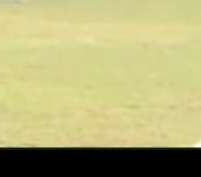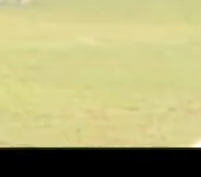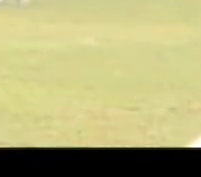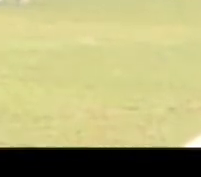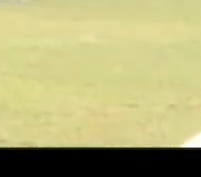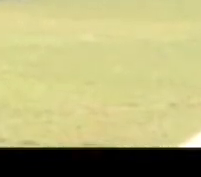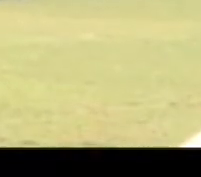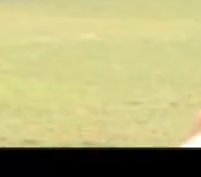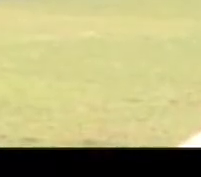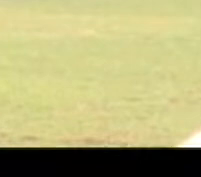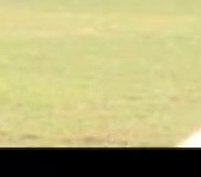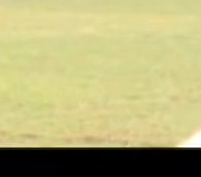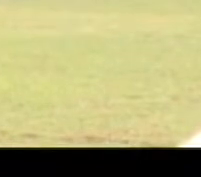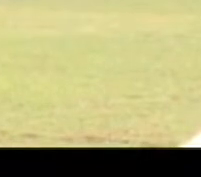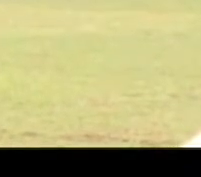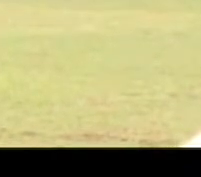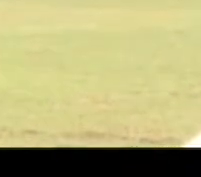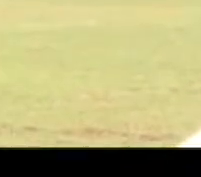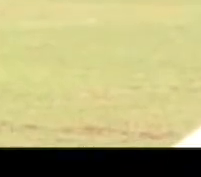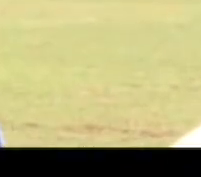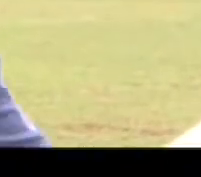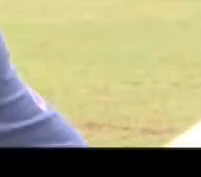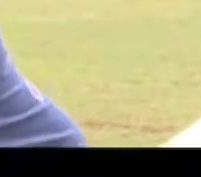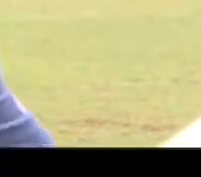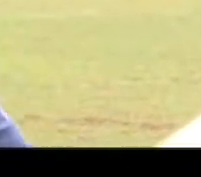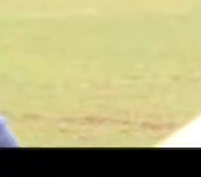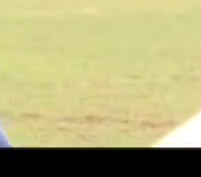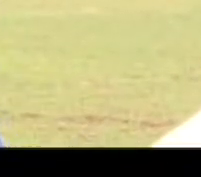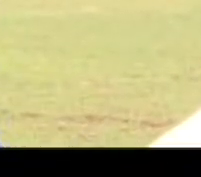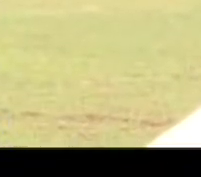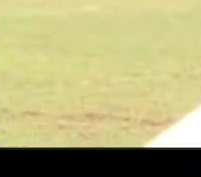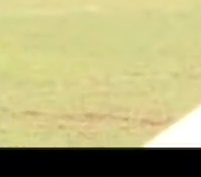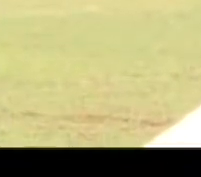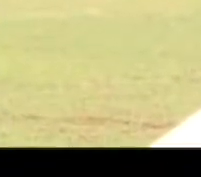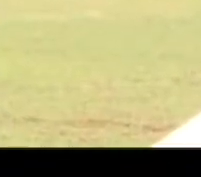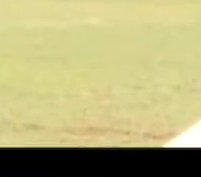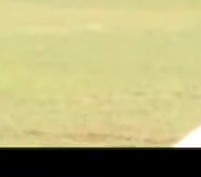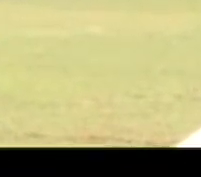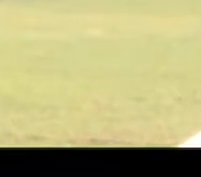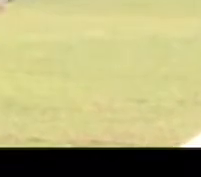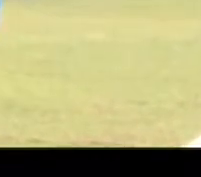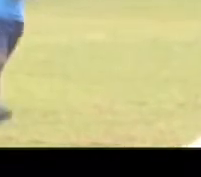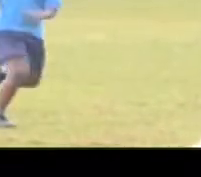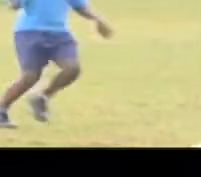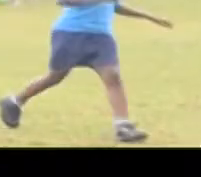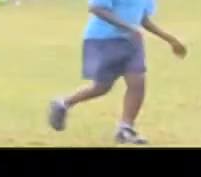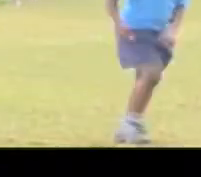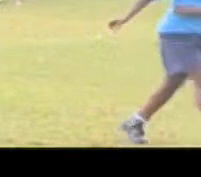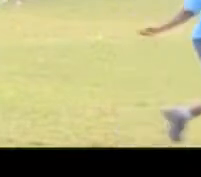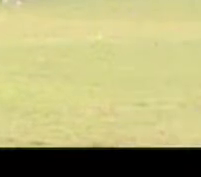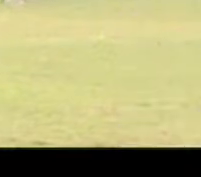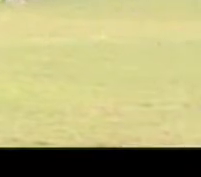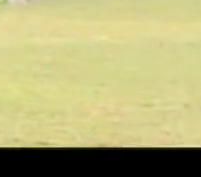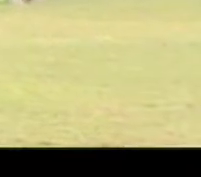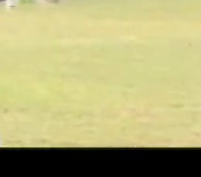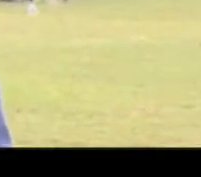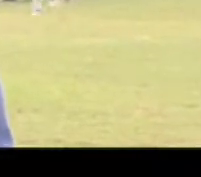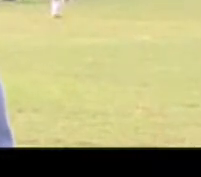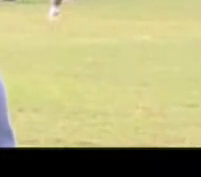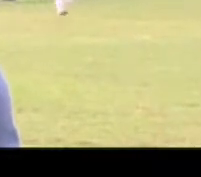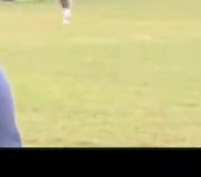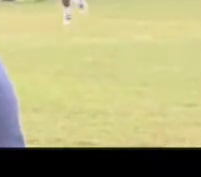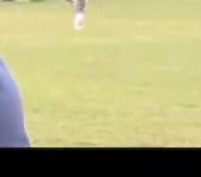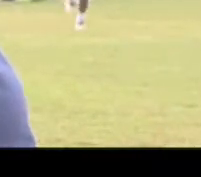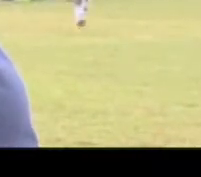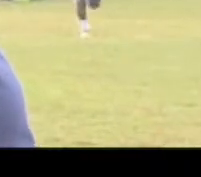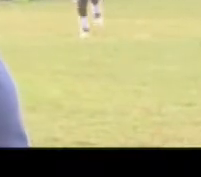shouting. All the people, and I asked my mom and dad, why are these people shouting and happy? And my mom and